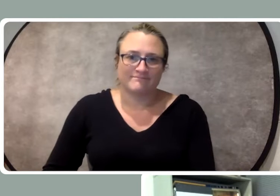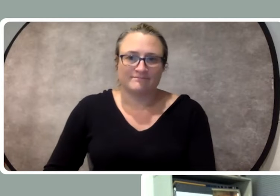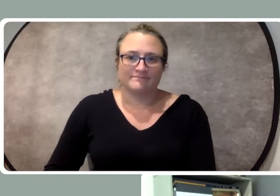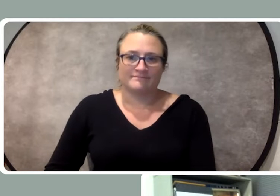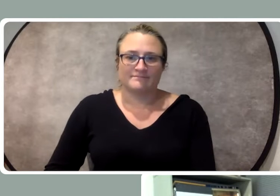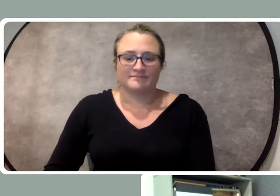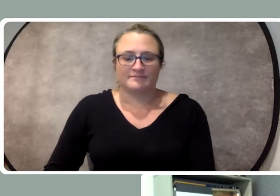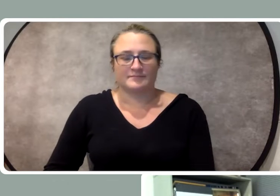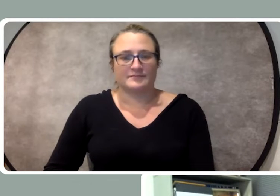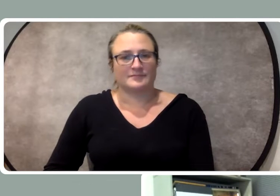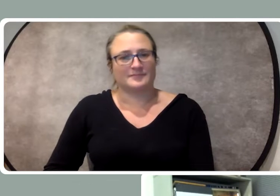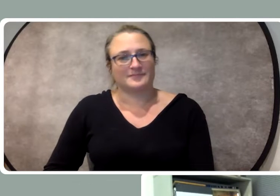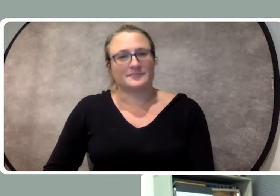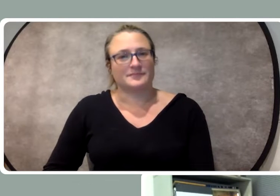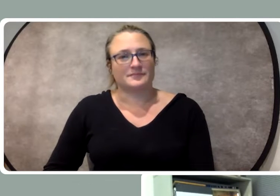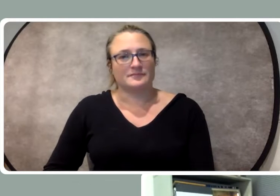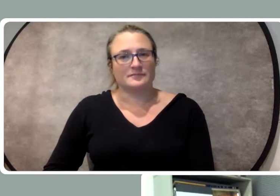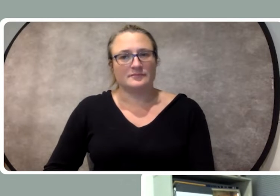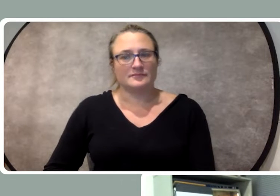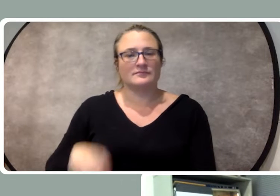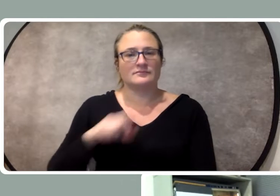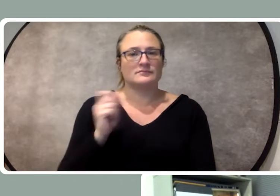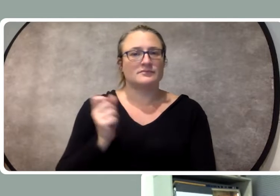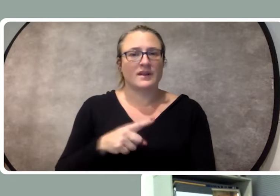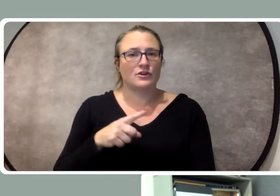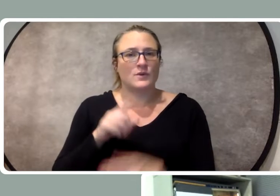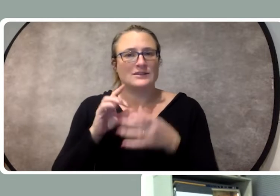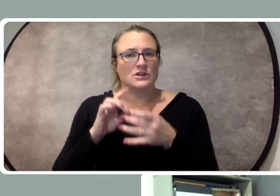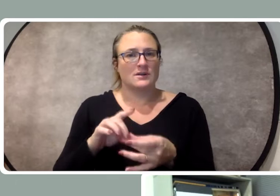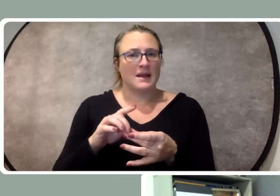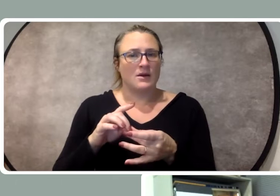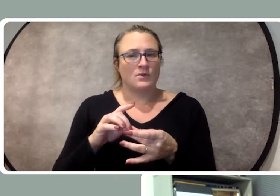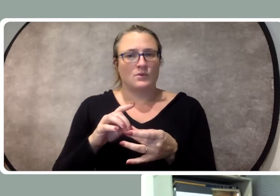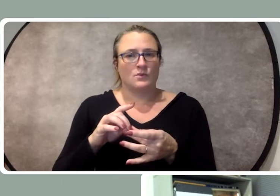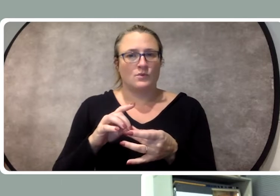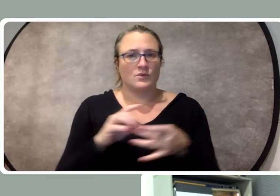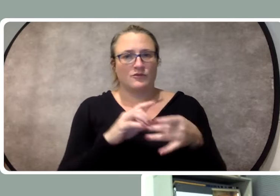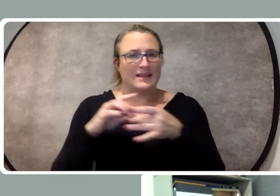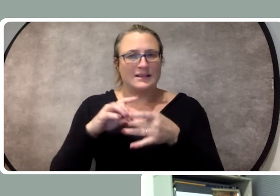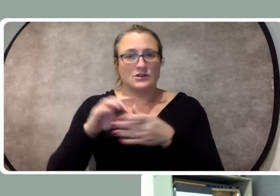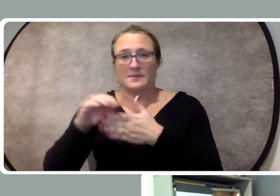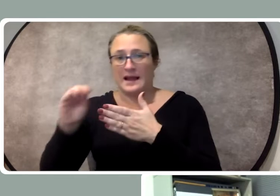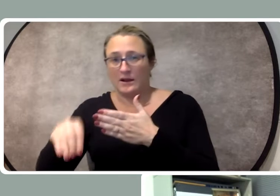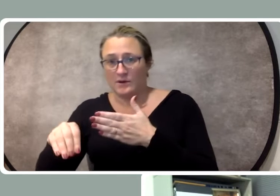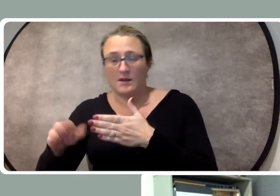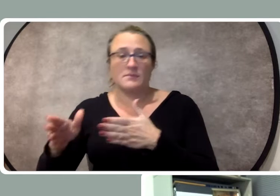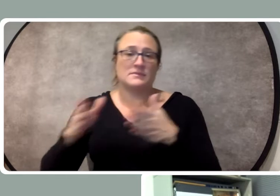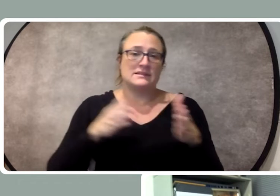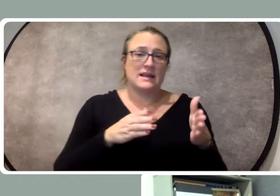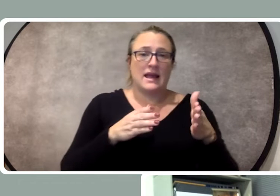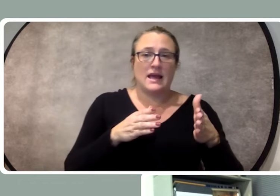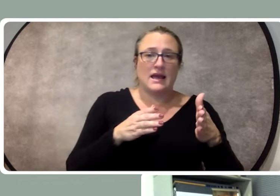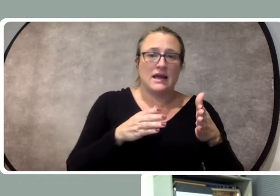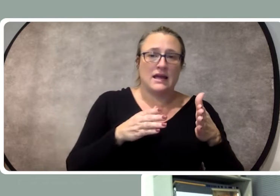And thank you. And there's another question about the relationship between outcomes and having